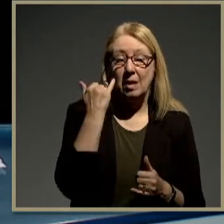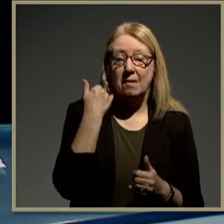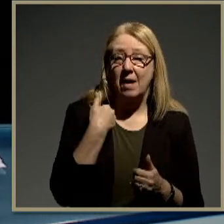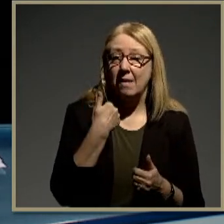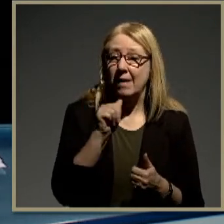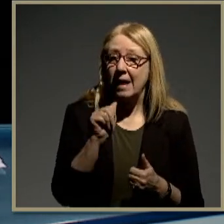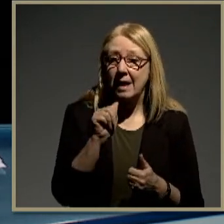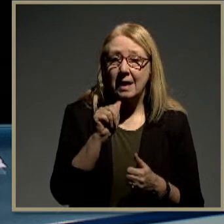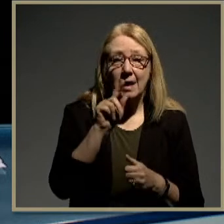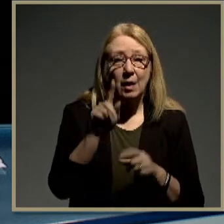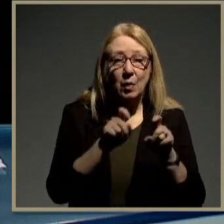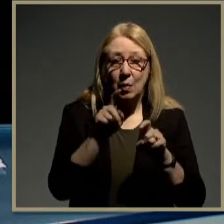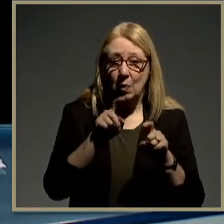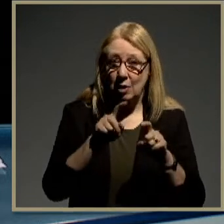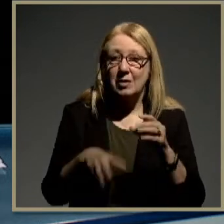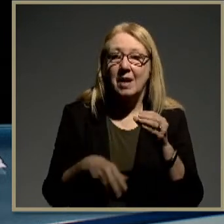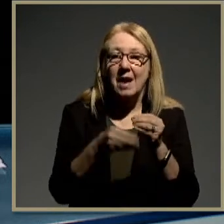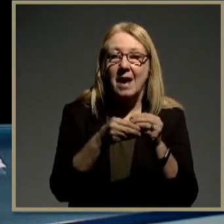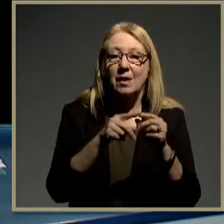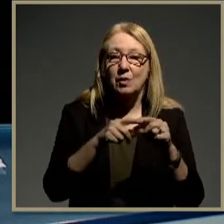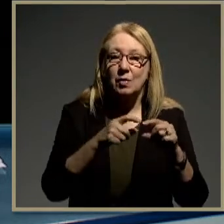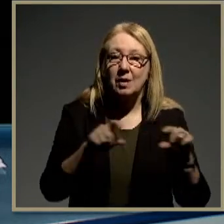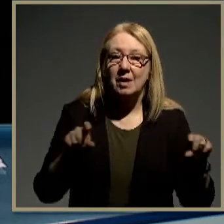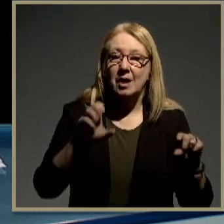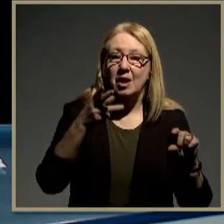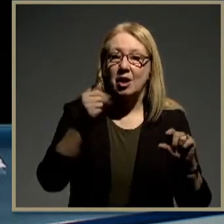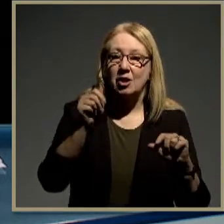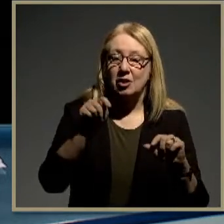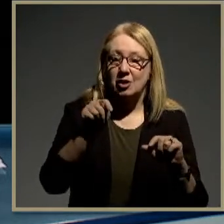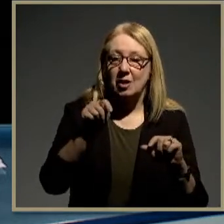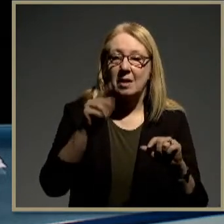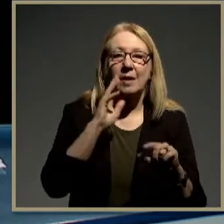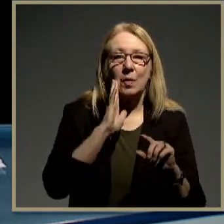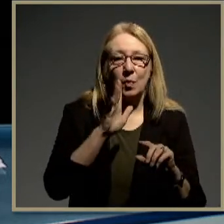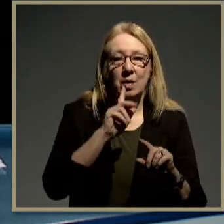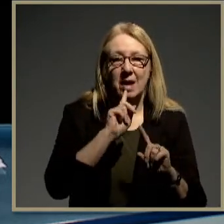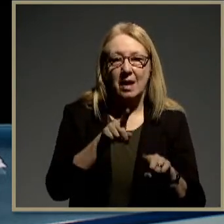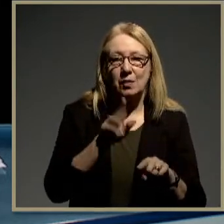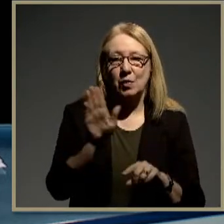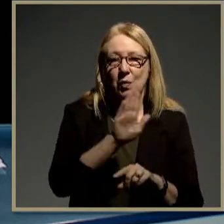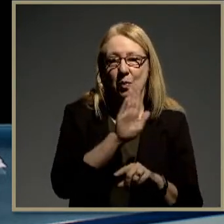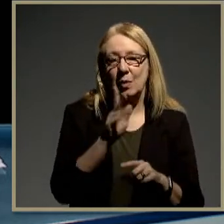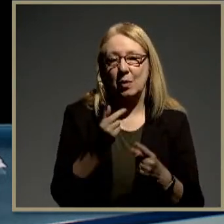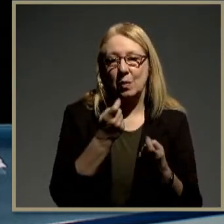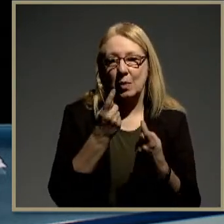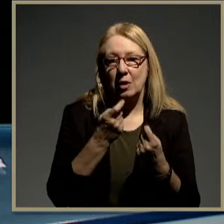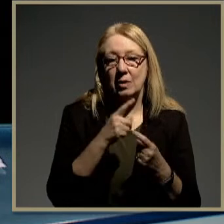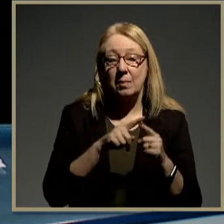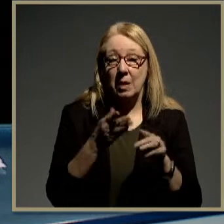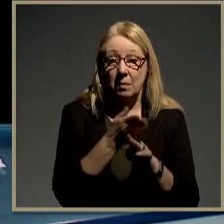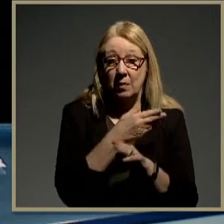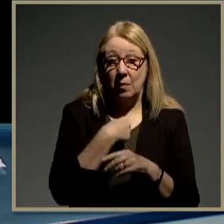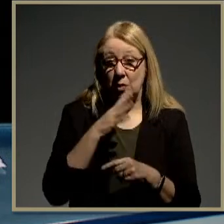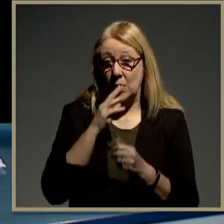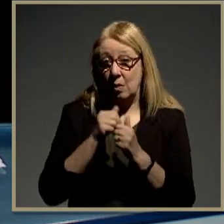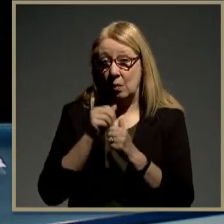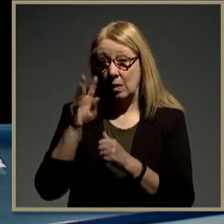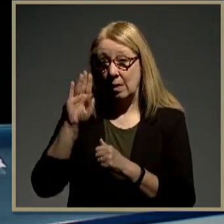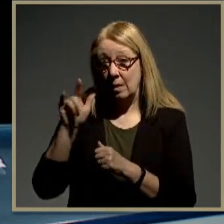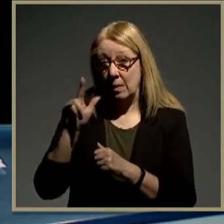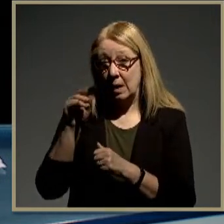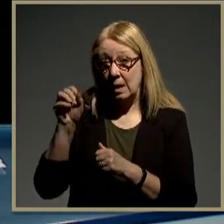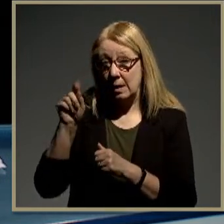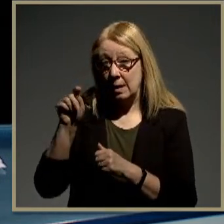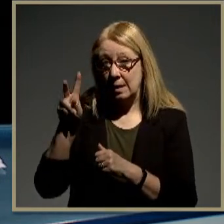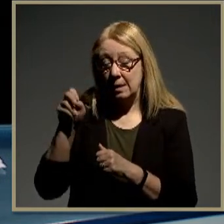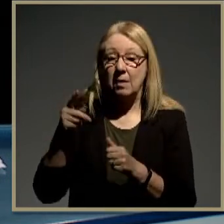in the chat, and they'll answer some of your questions live in just a few minutes. But before we get to Bill and Steve, the first person I'd